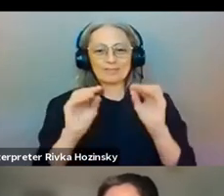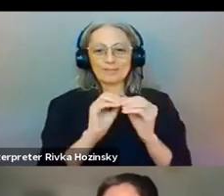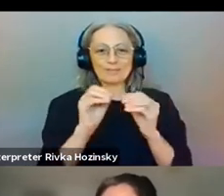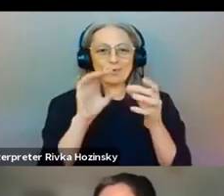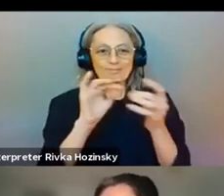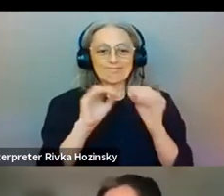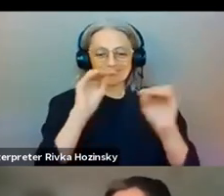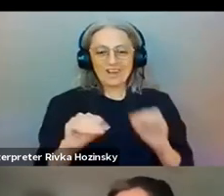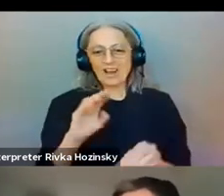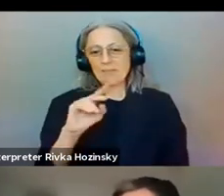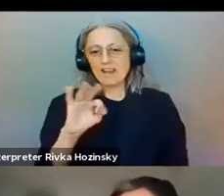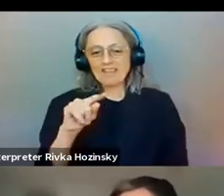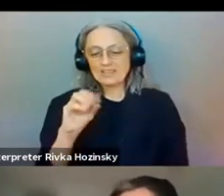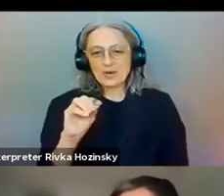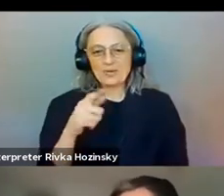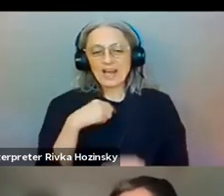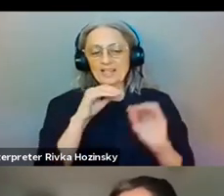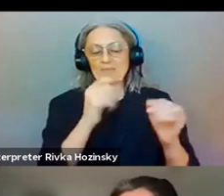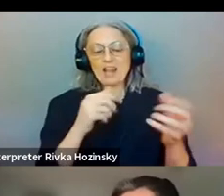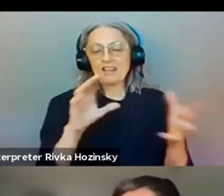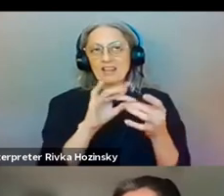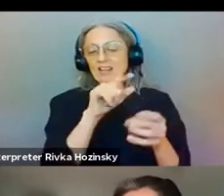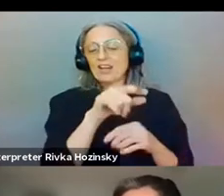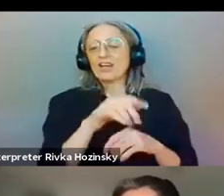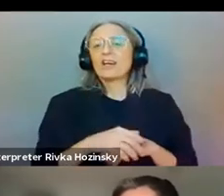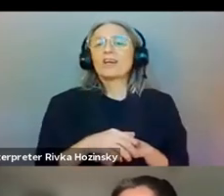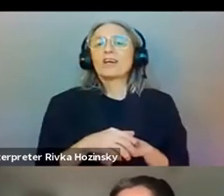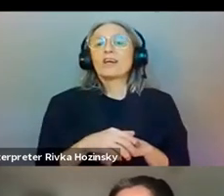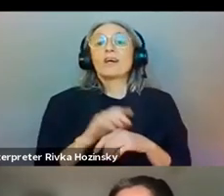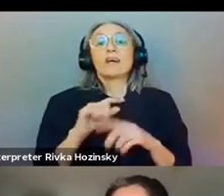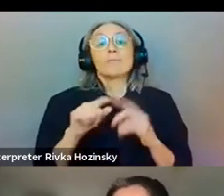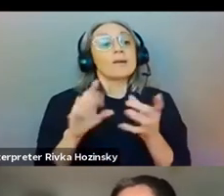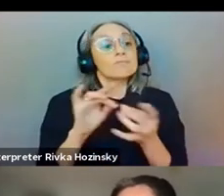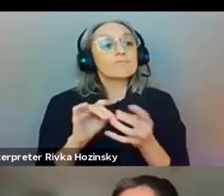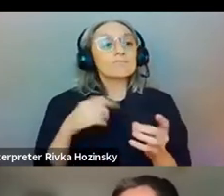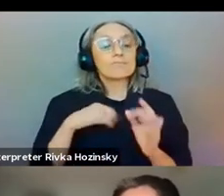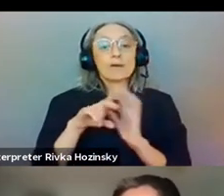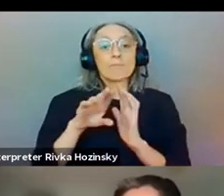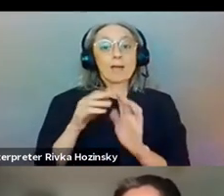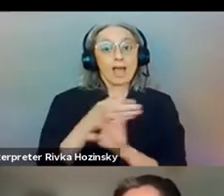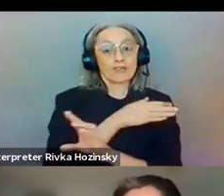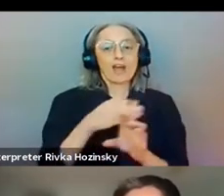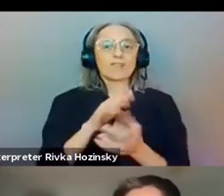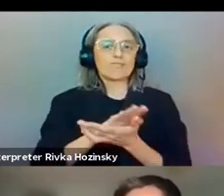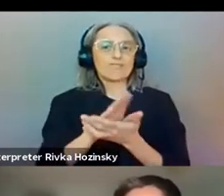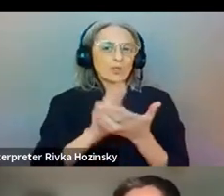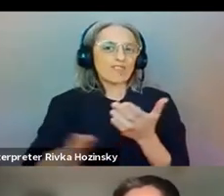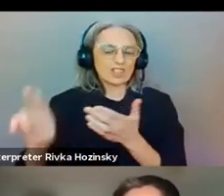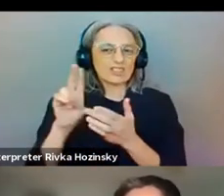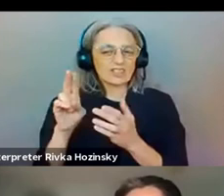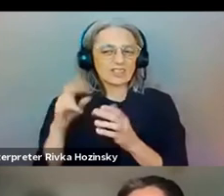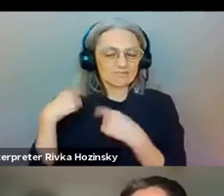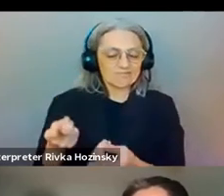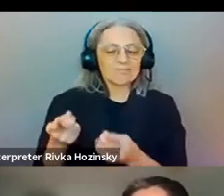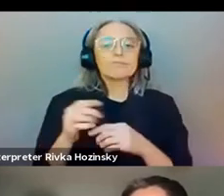mention. I have a background in academia, and so one of the things we were talking about is